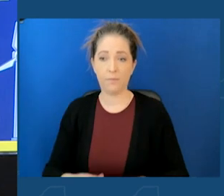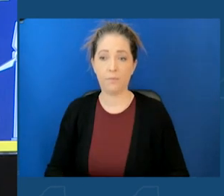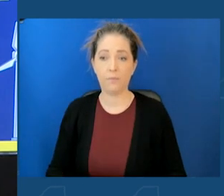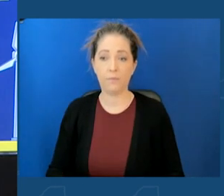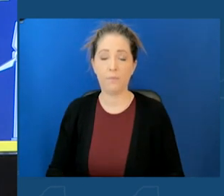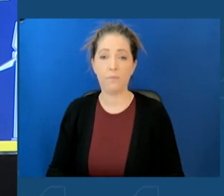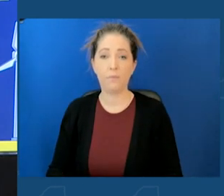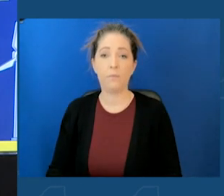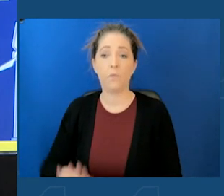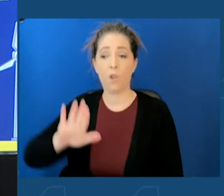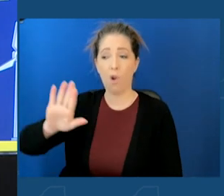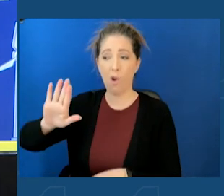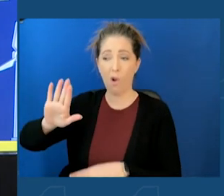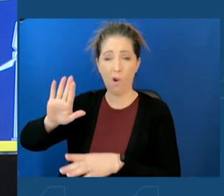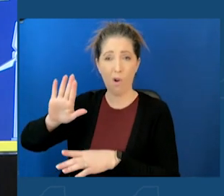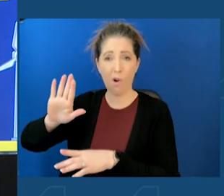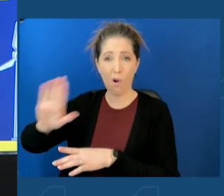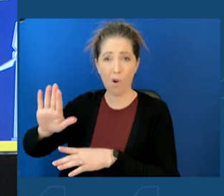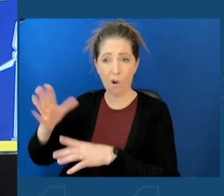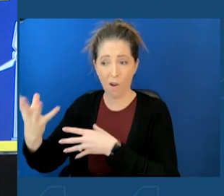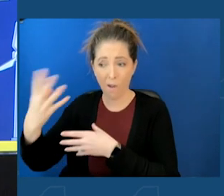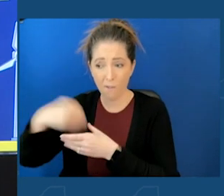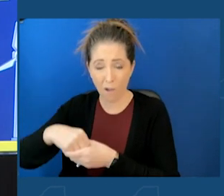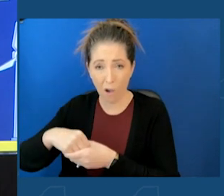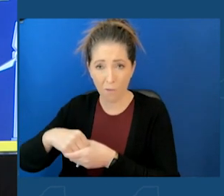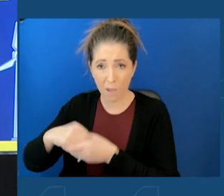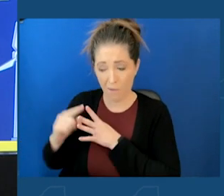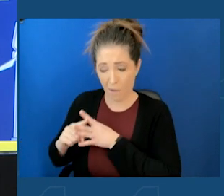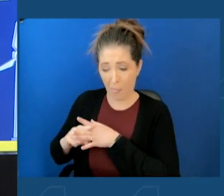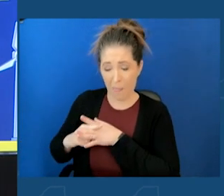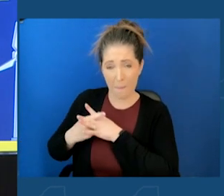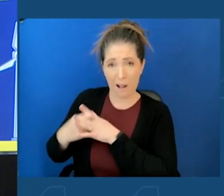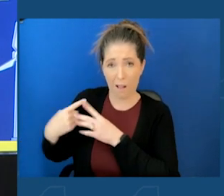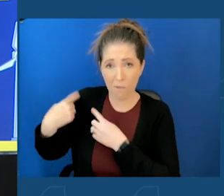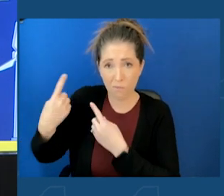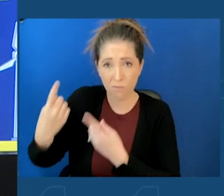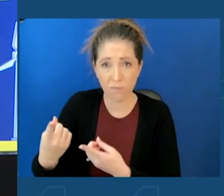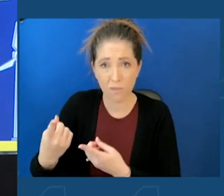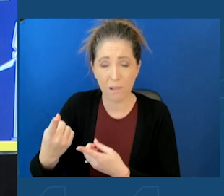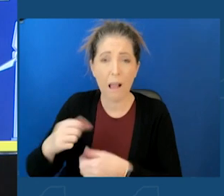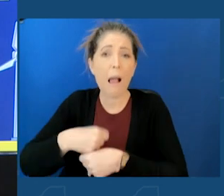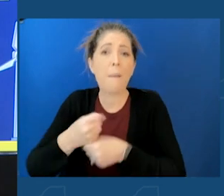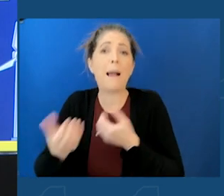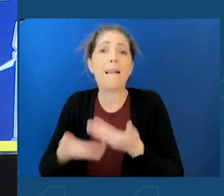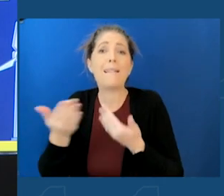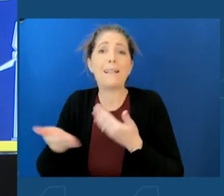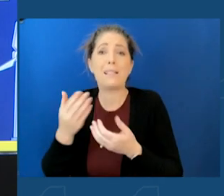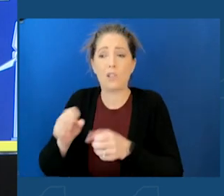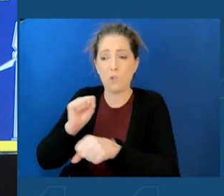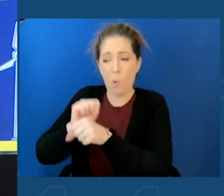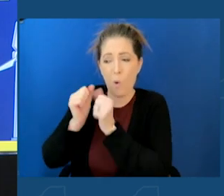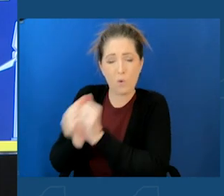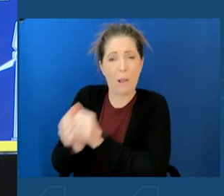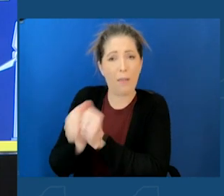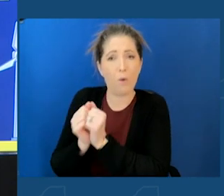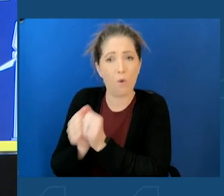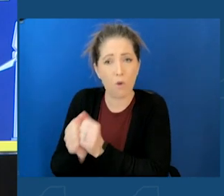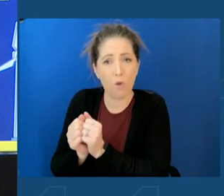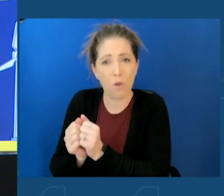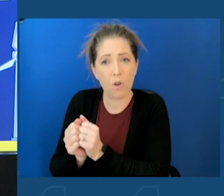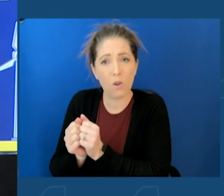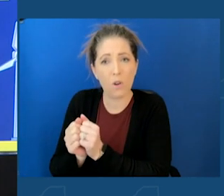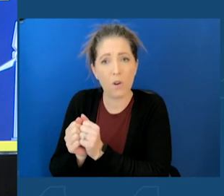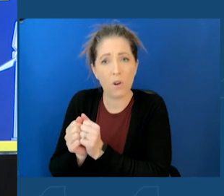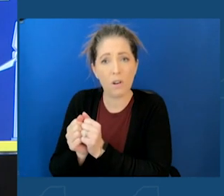Her involvement from the very beginning actually made it very easy for us to go ahead and work together. Working with people like Gary